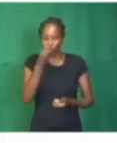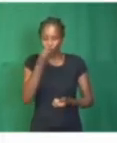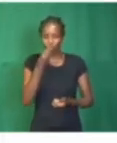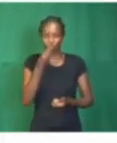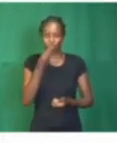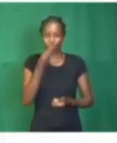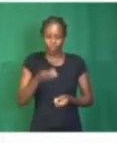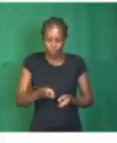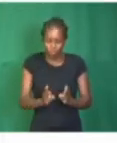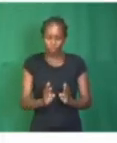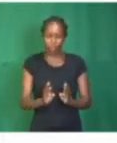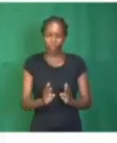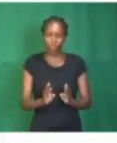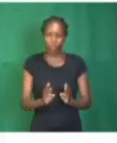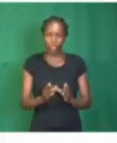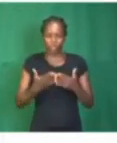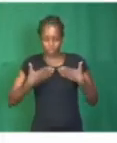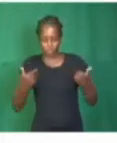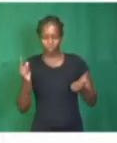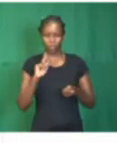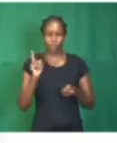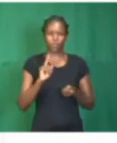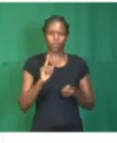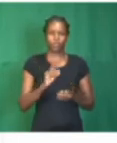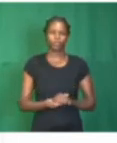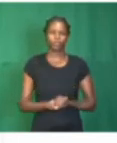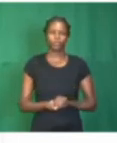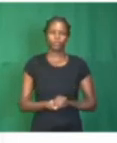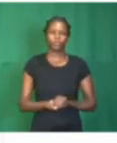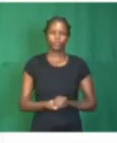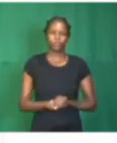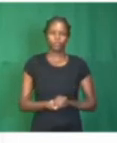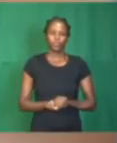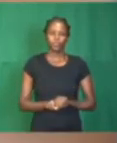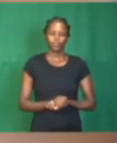giving details as to what happens in the food station.